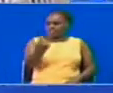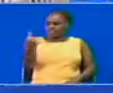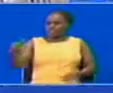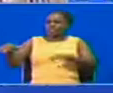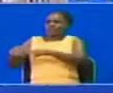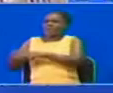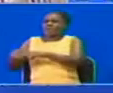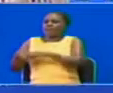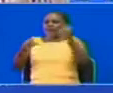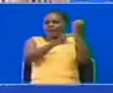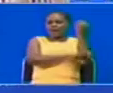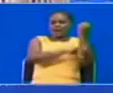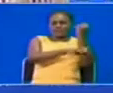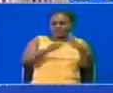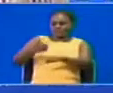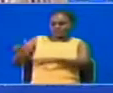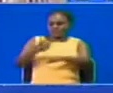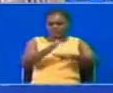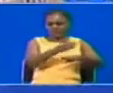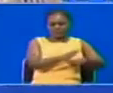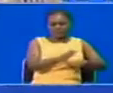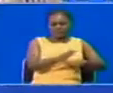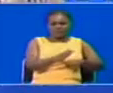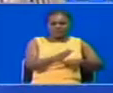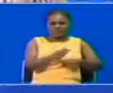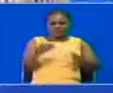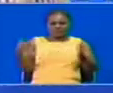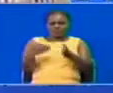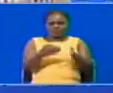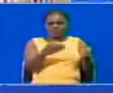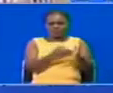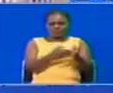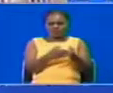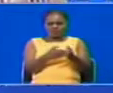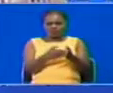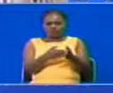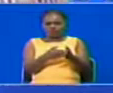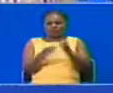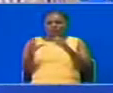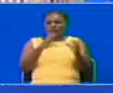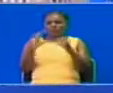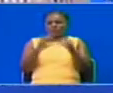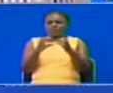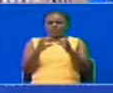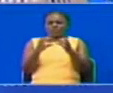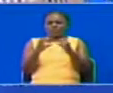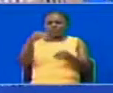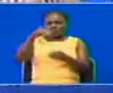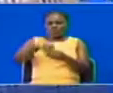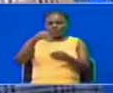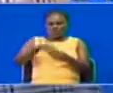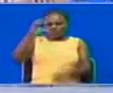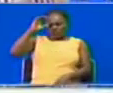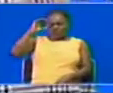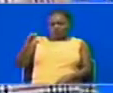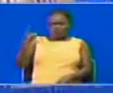state deploys systems that cap illegal bypass and termination of telecommunication traffic within the context